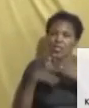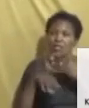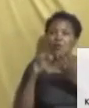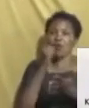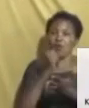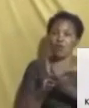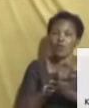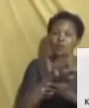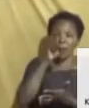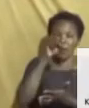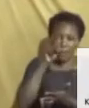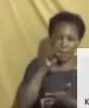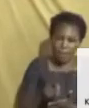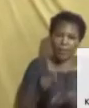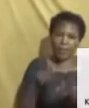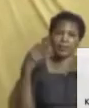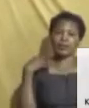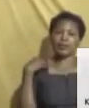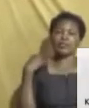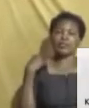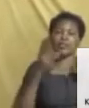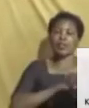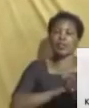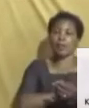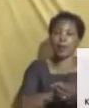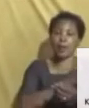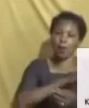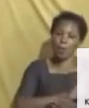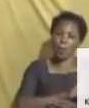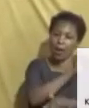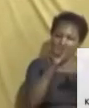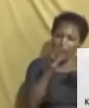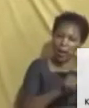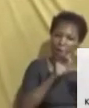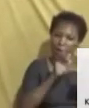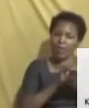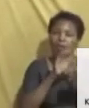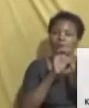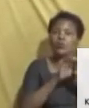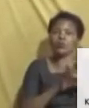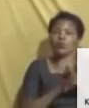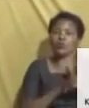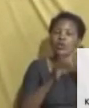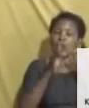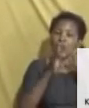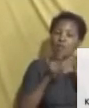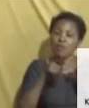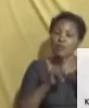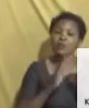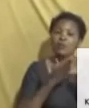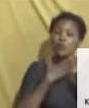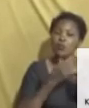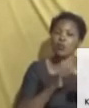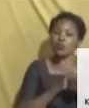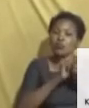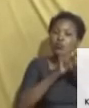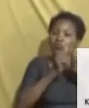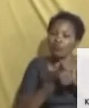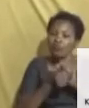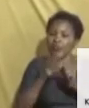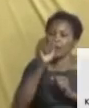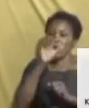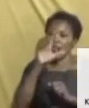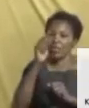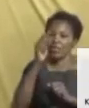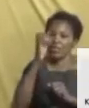must exercise the power given to them under that Constitution. Should they seek to alter, they must go back to